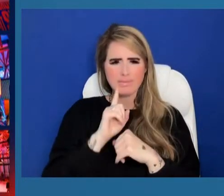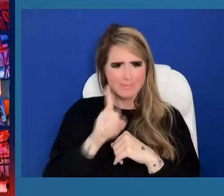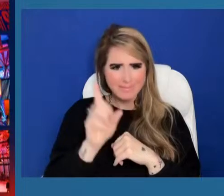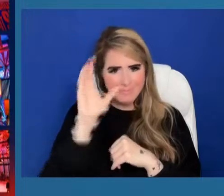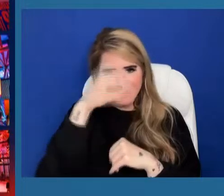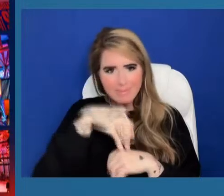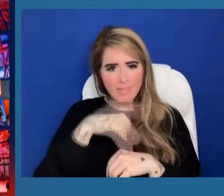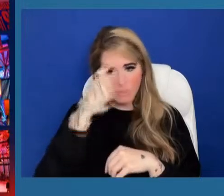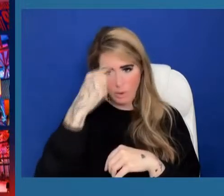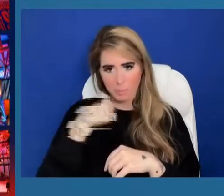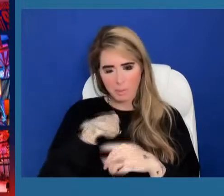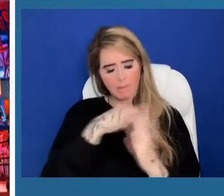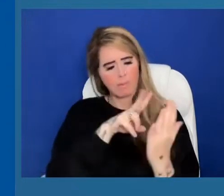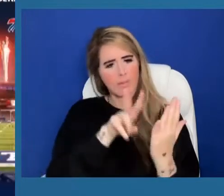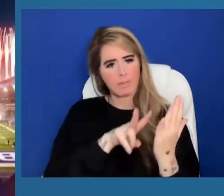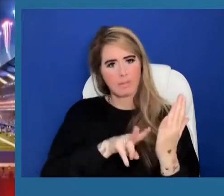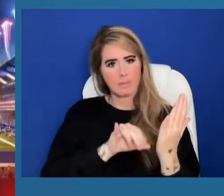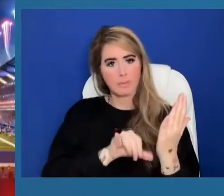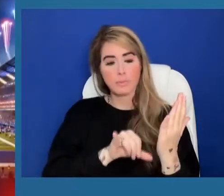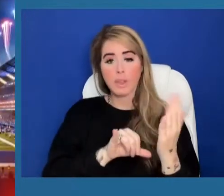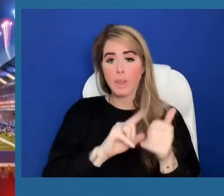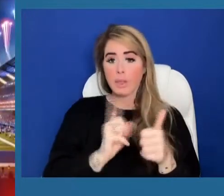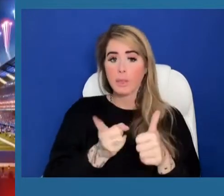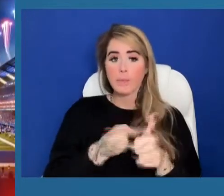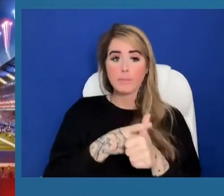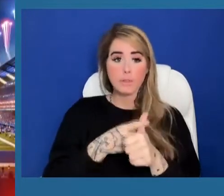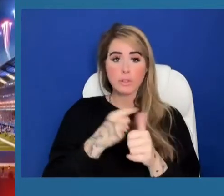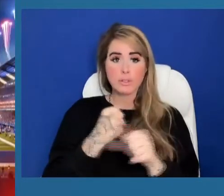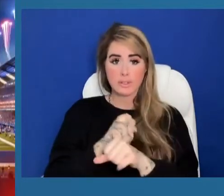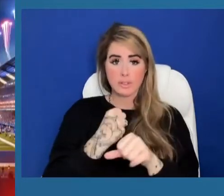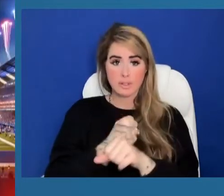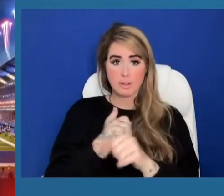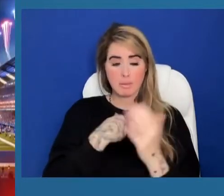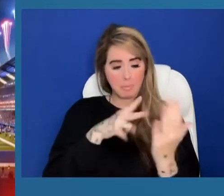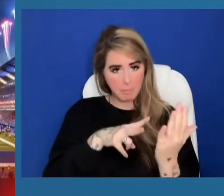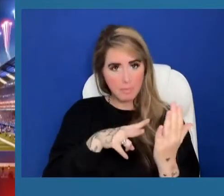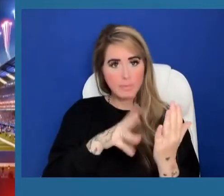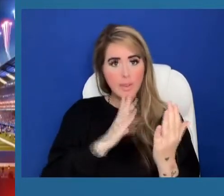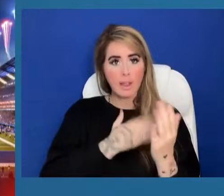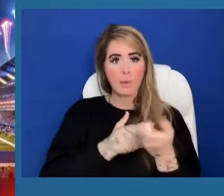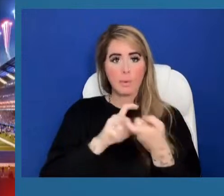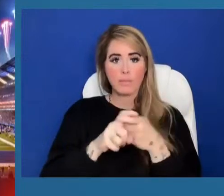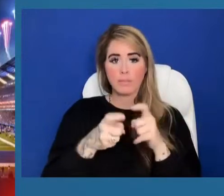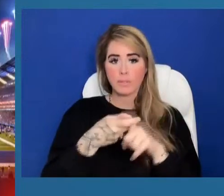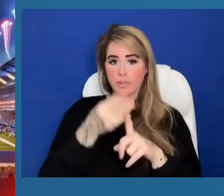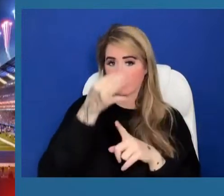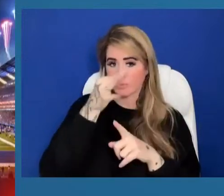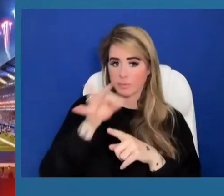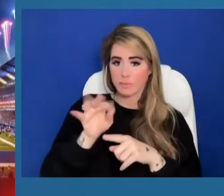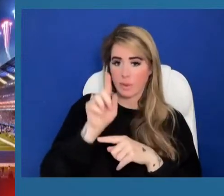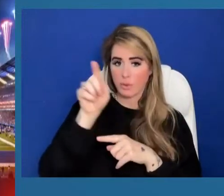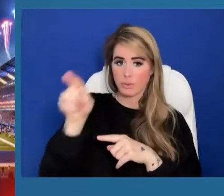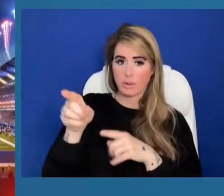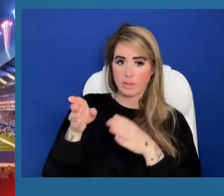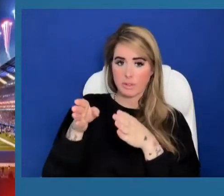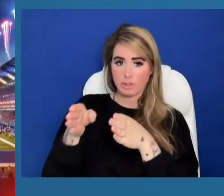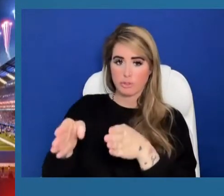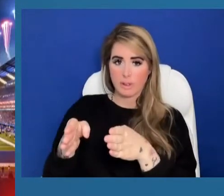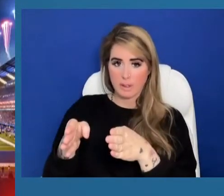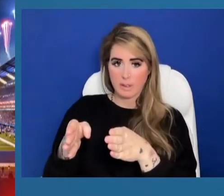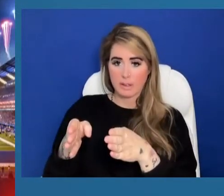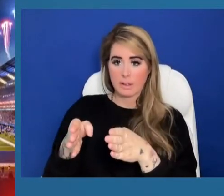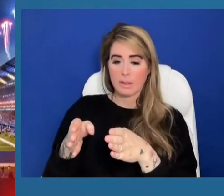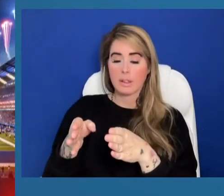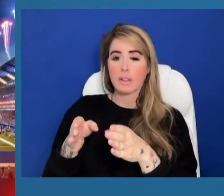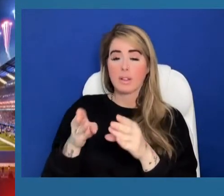me. The first one is our friend across the street. The groundbreaking